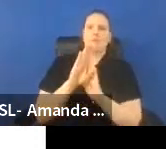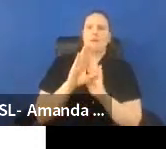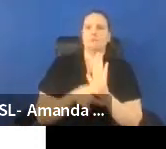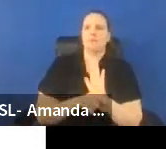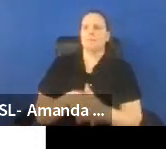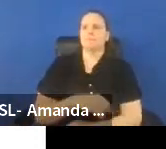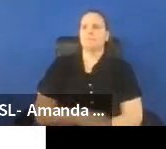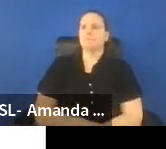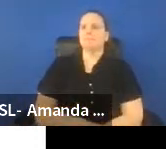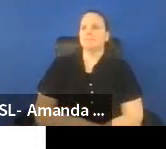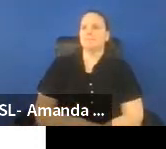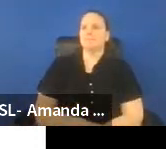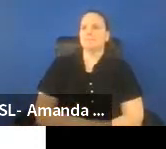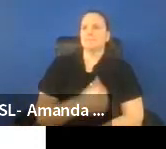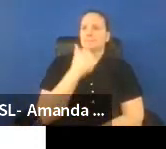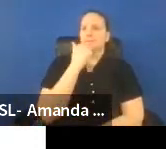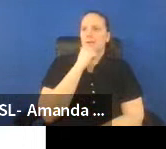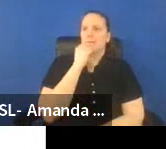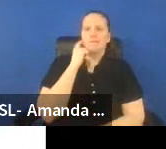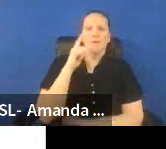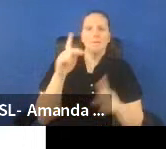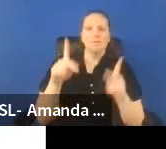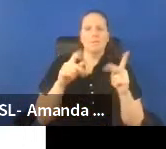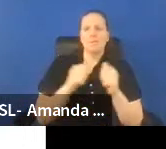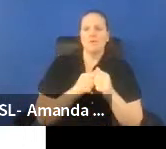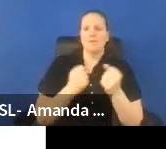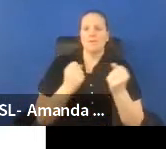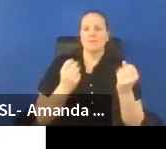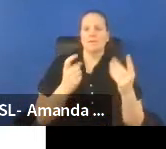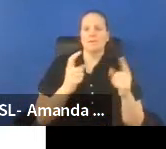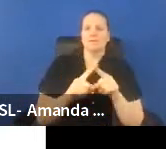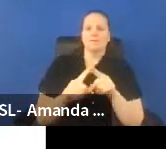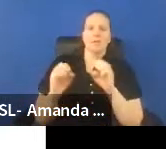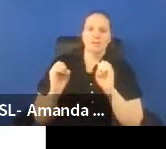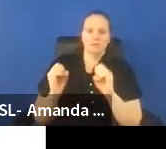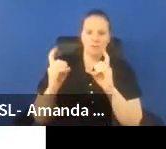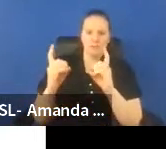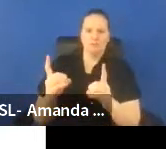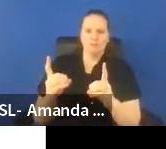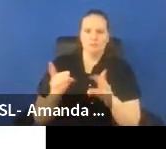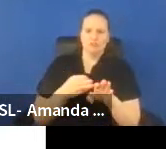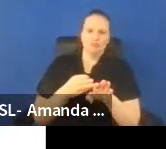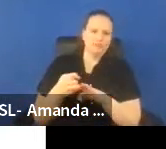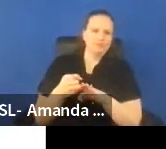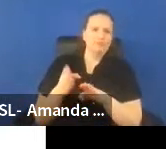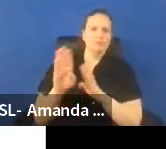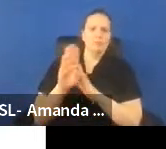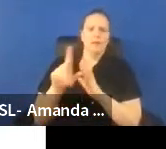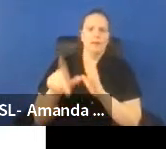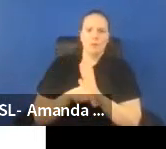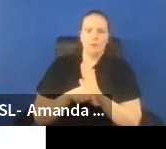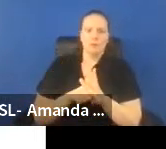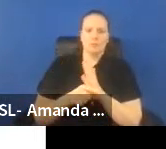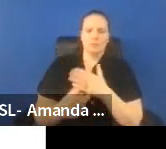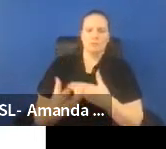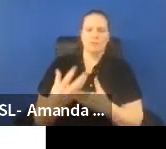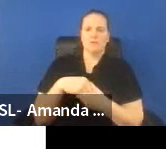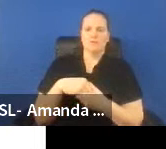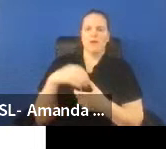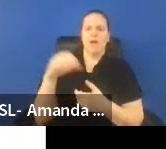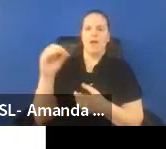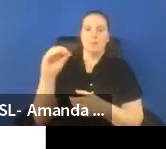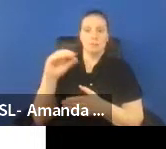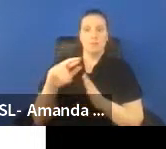common for folks with lots of different education or professional backgrounds to come to the